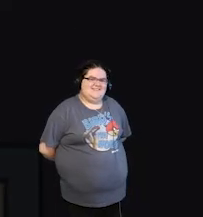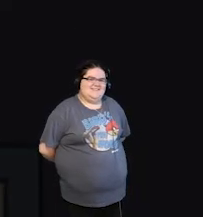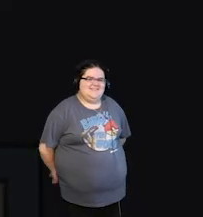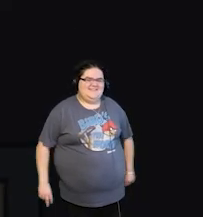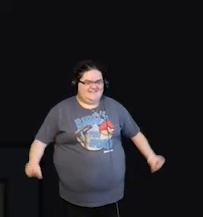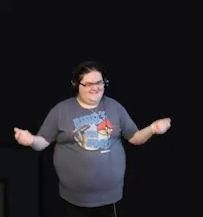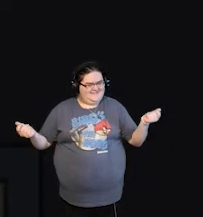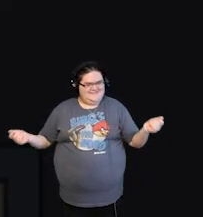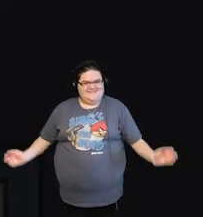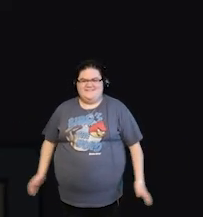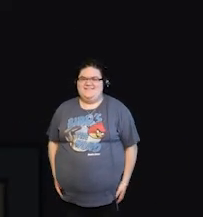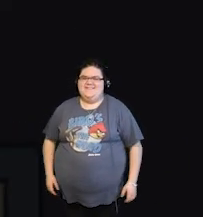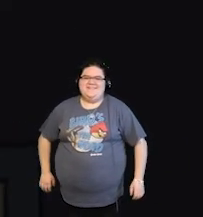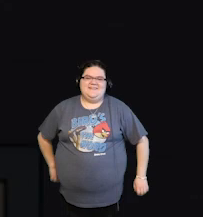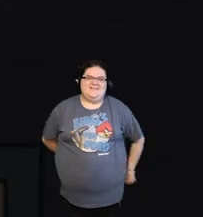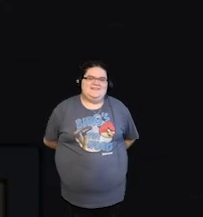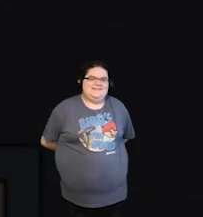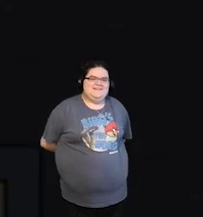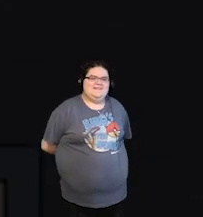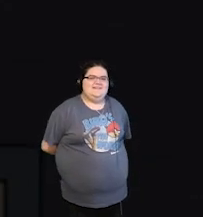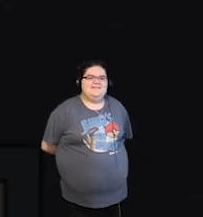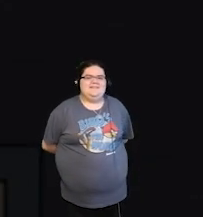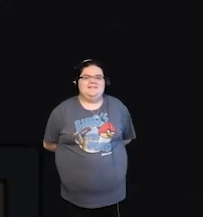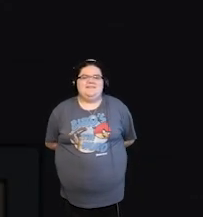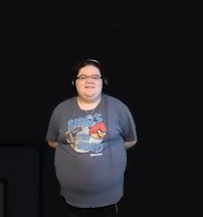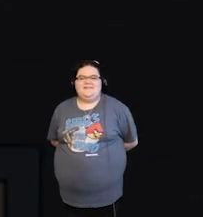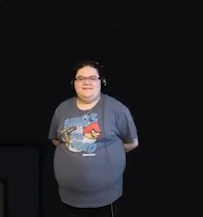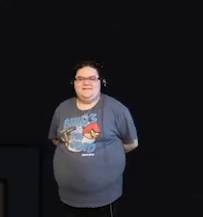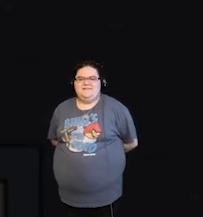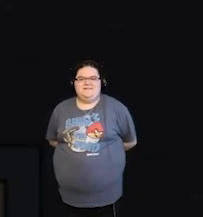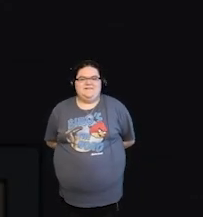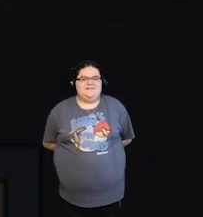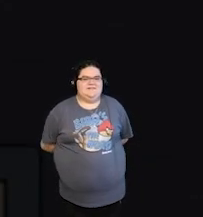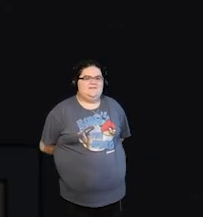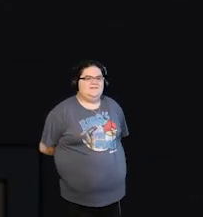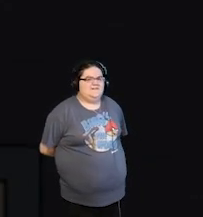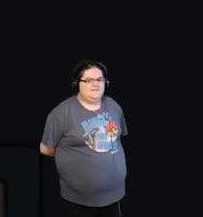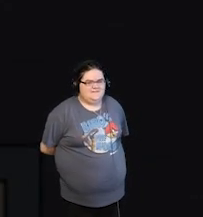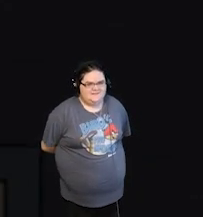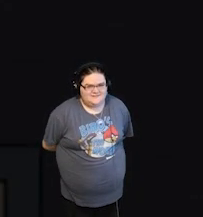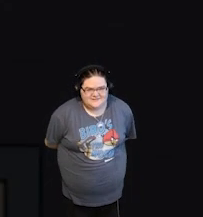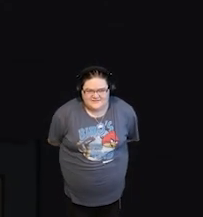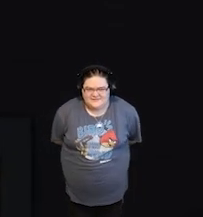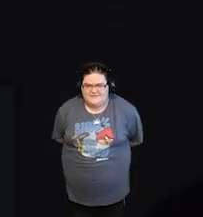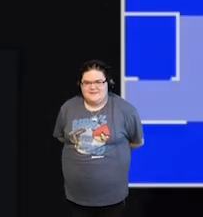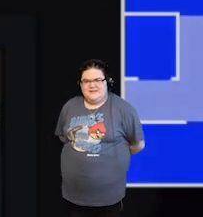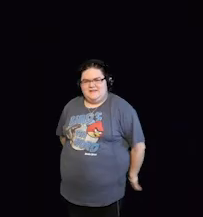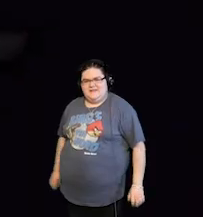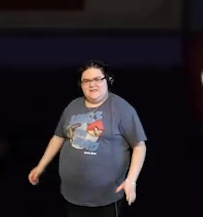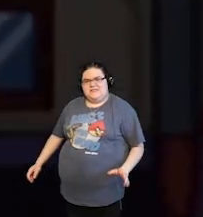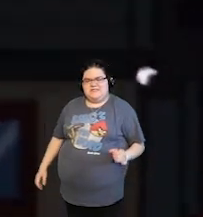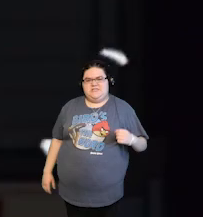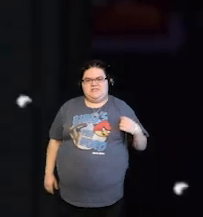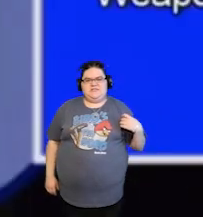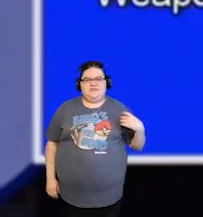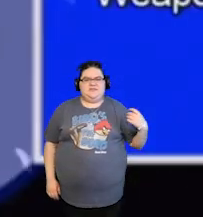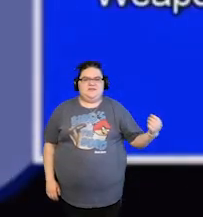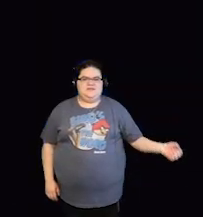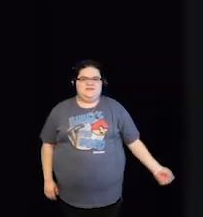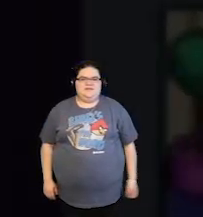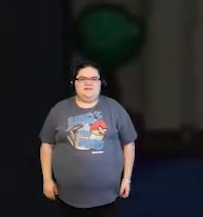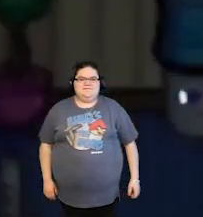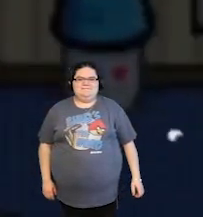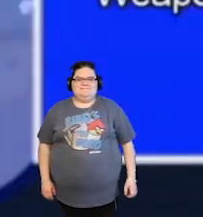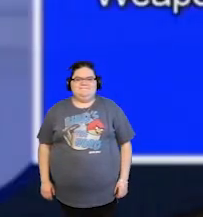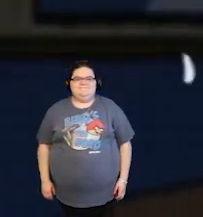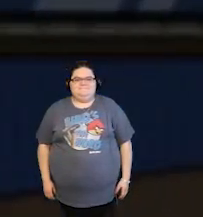Hard vouch. So they should keep me alive, I think, if they want. Like, the smart thing is to keep me alive. Is it? I